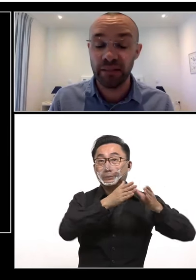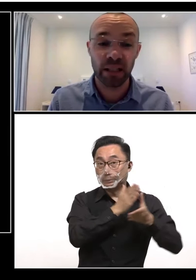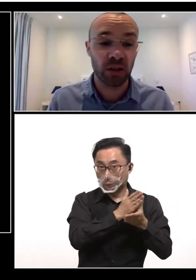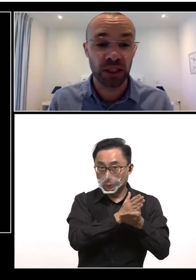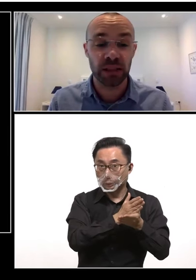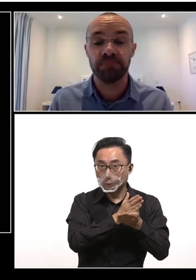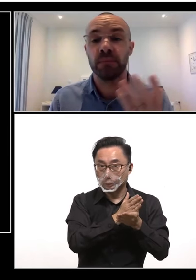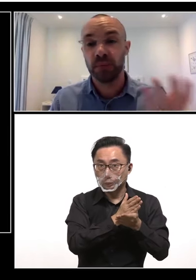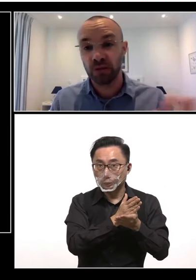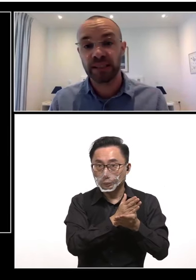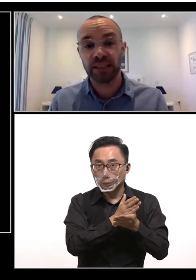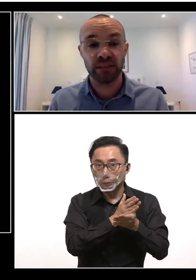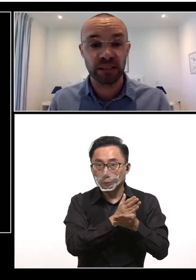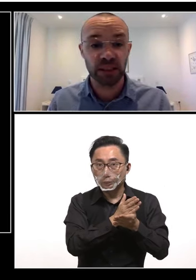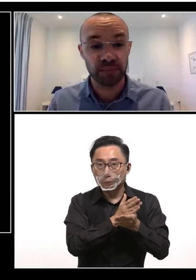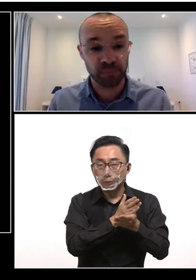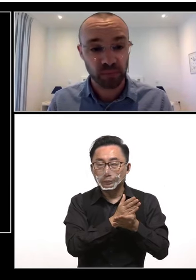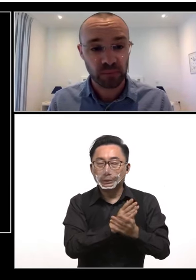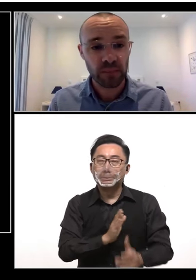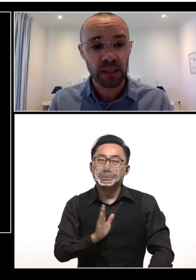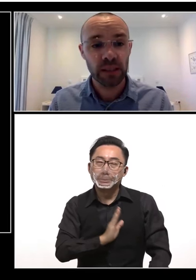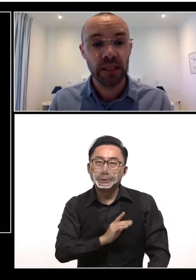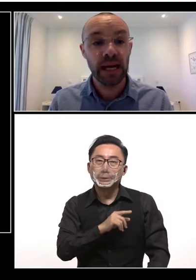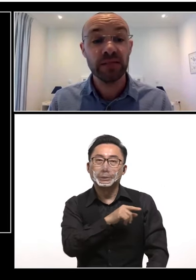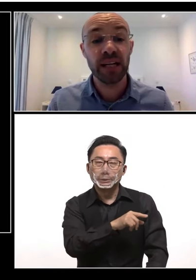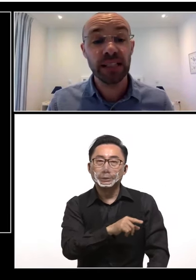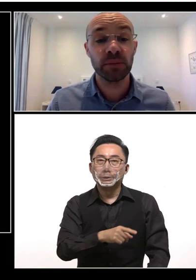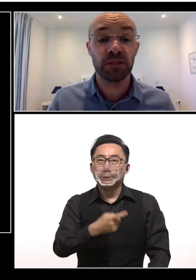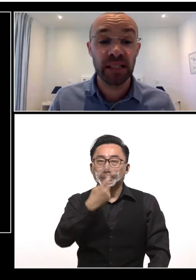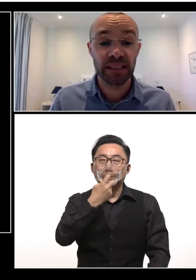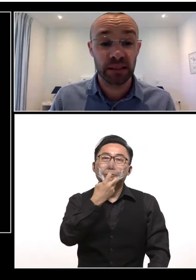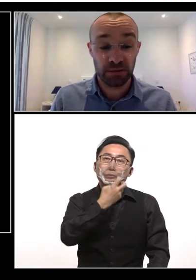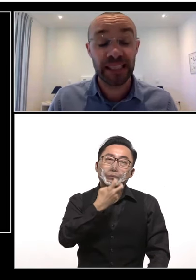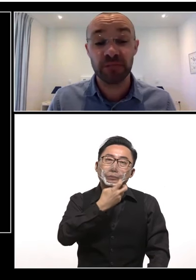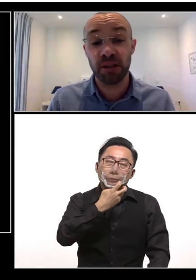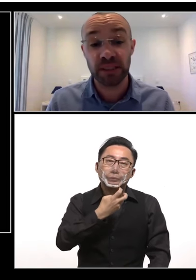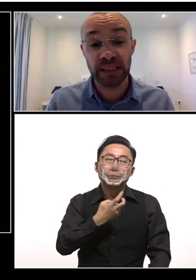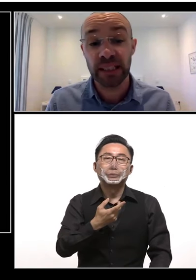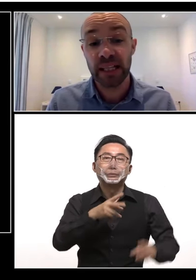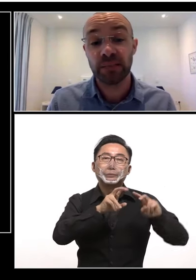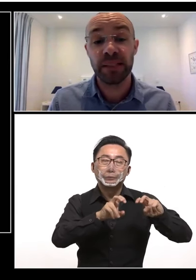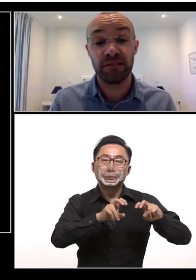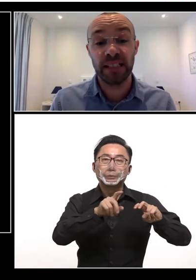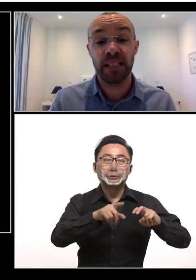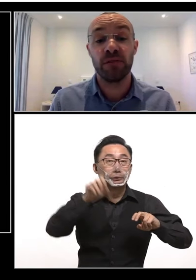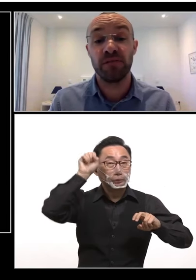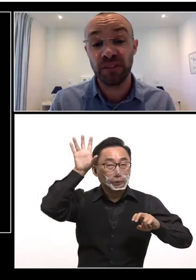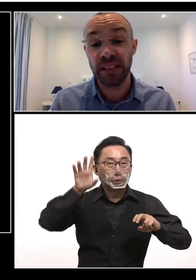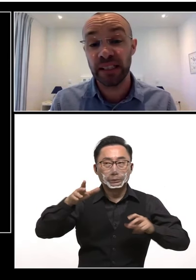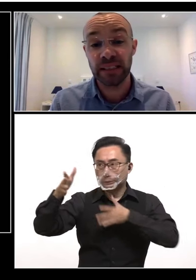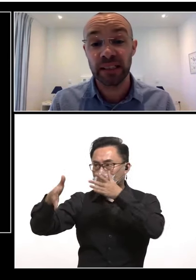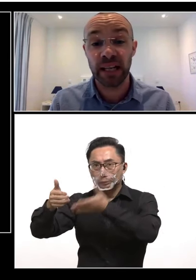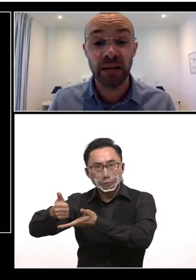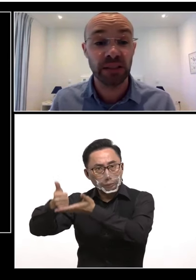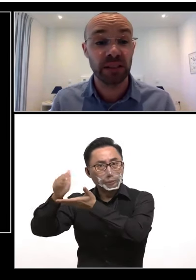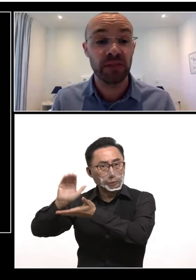a hearing culture, you're at a disadvantage. Ad Infinitum's creative process has been created over 15